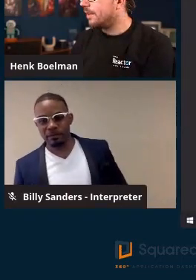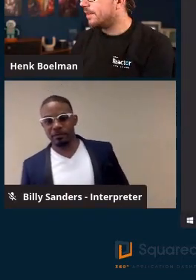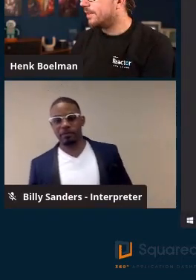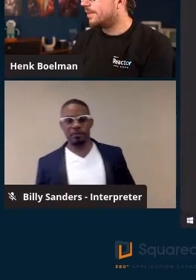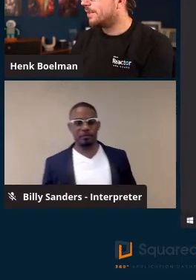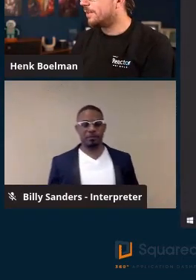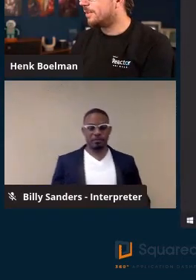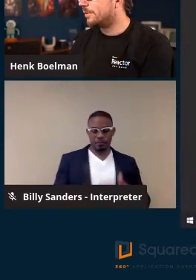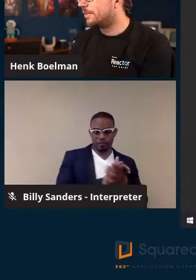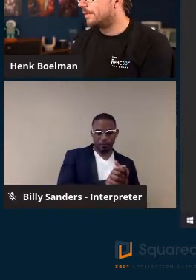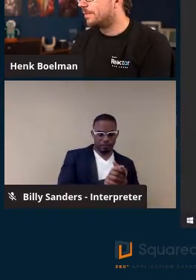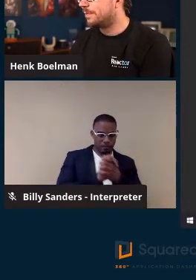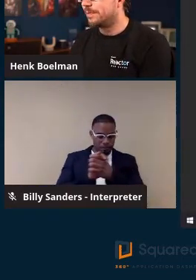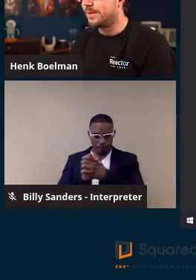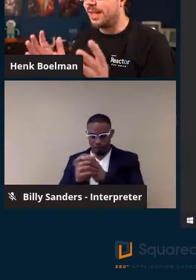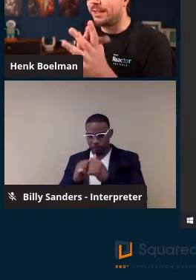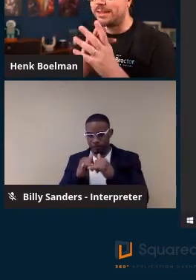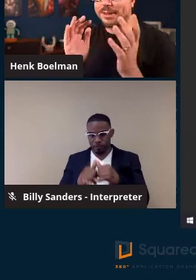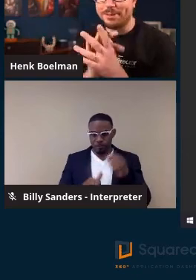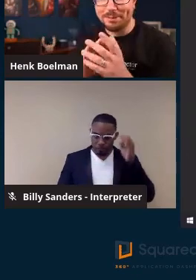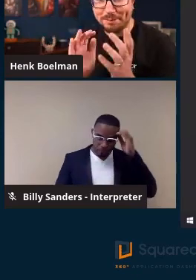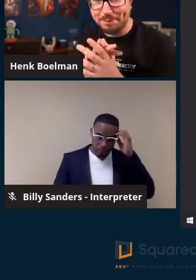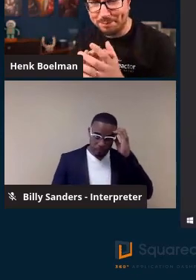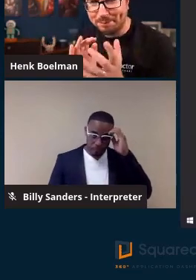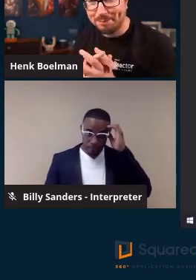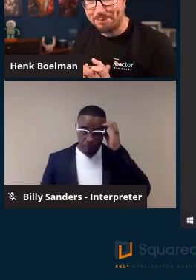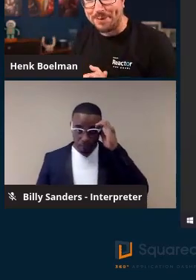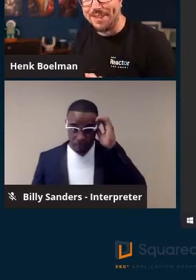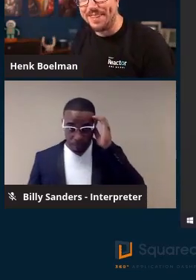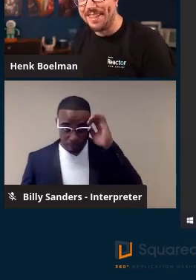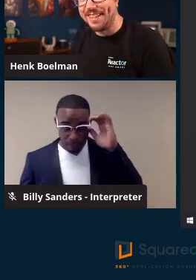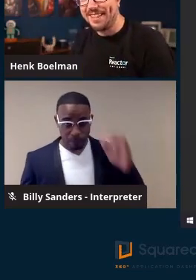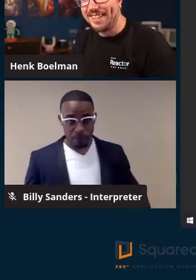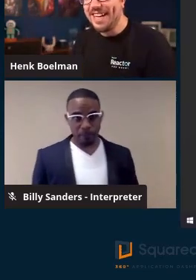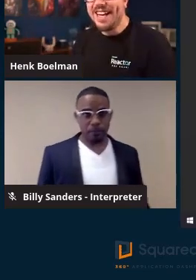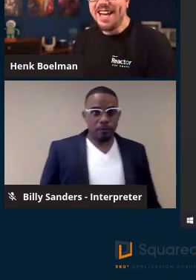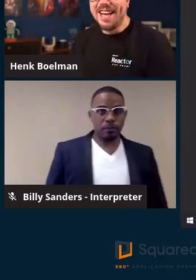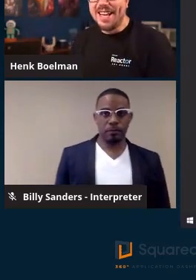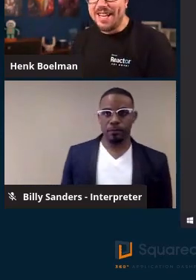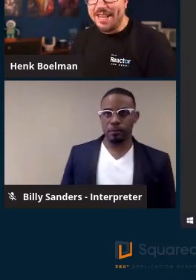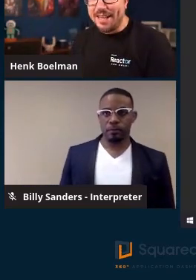Congratulations with your prize. Yes. Awesome.